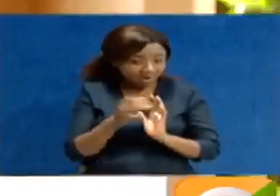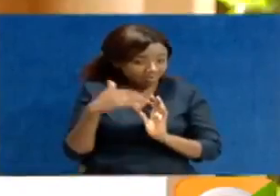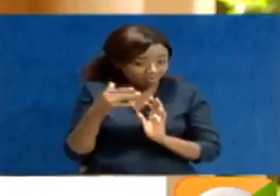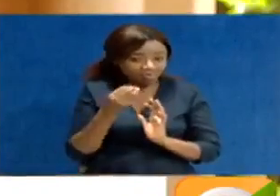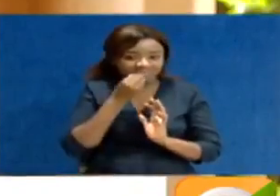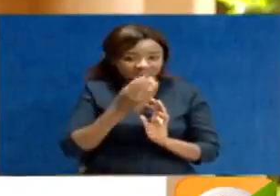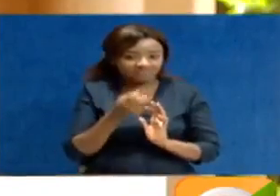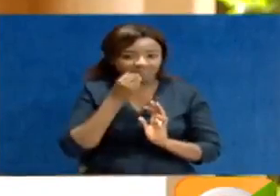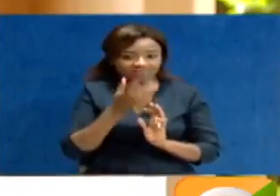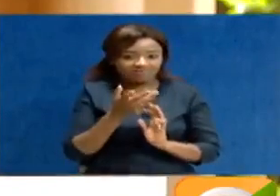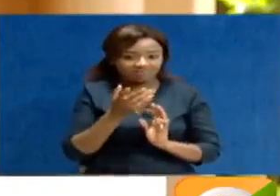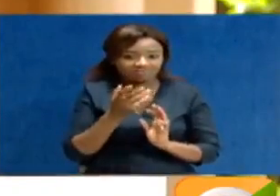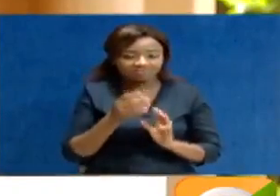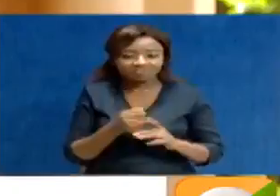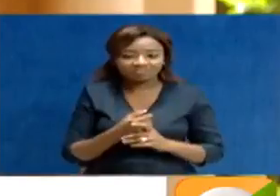up. She says that